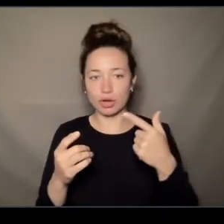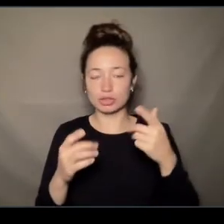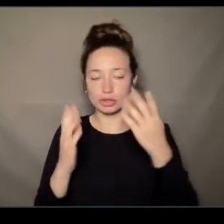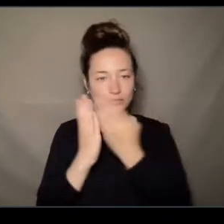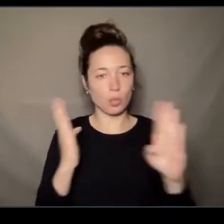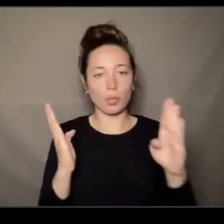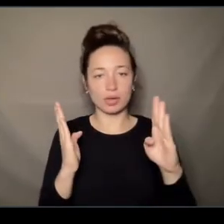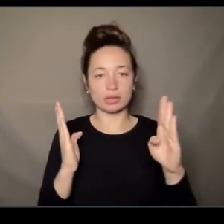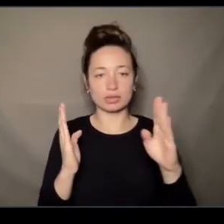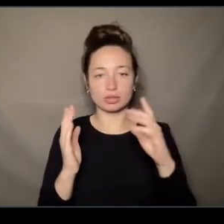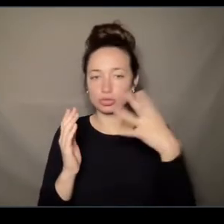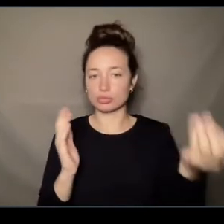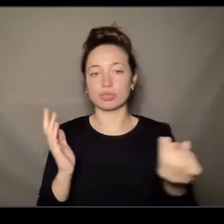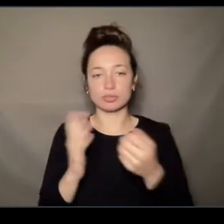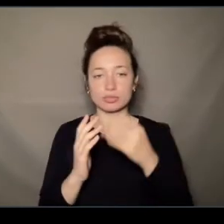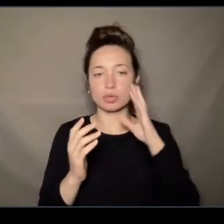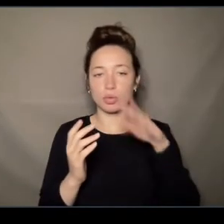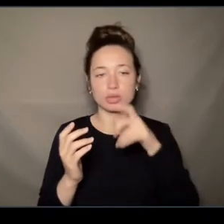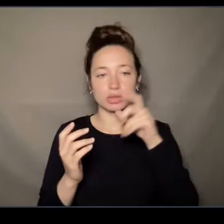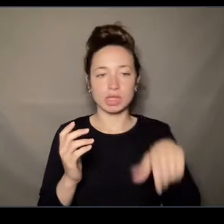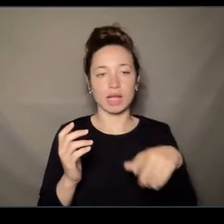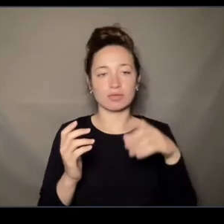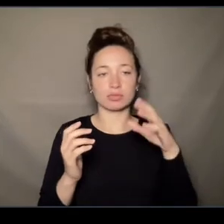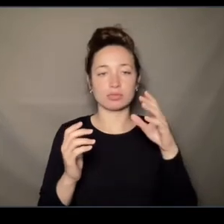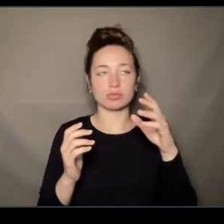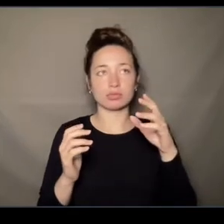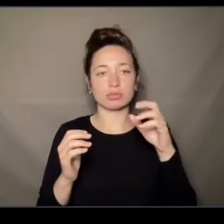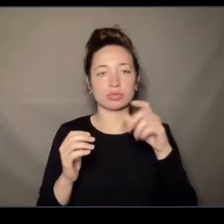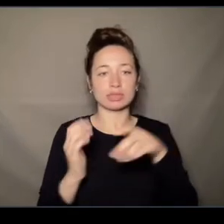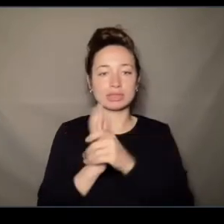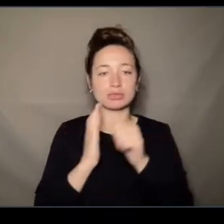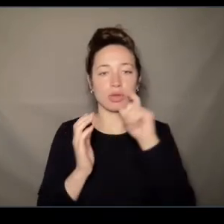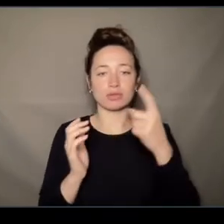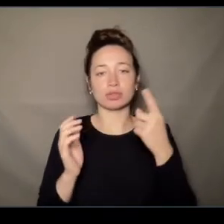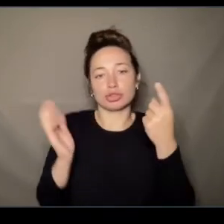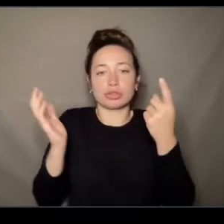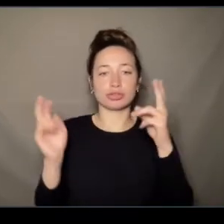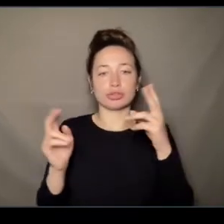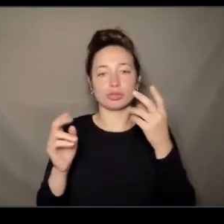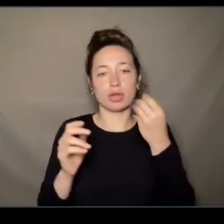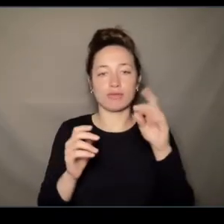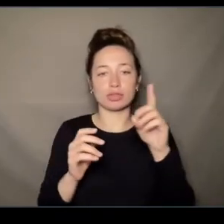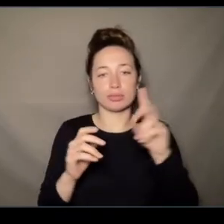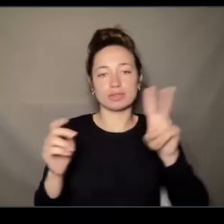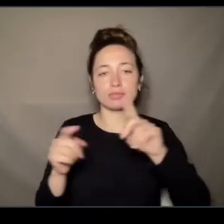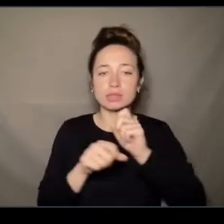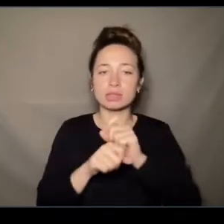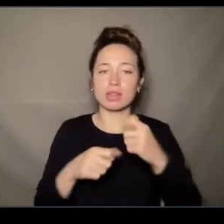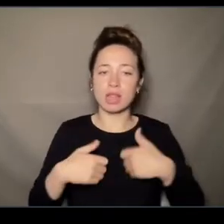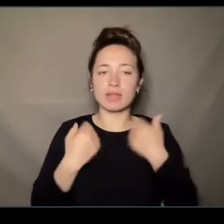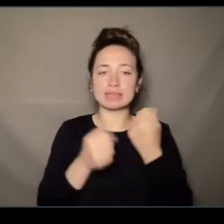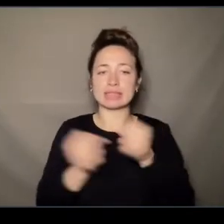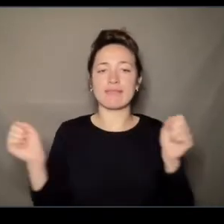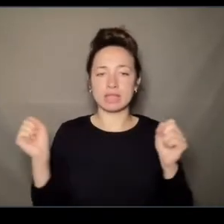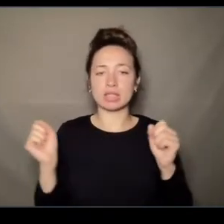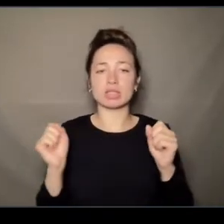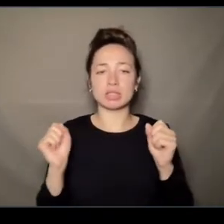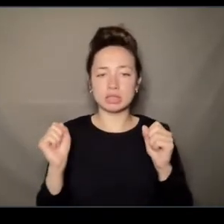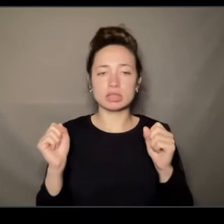Just leave the door open. You know, so it doesn't have to be, these skills don't have to be just because of domestic violence. They're